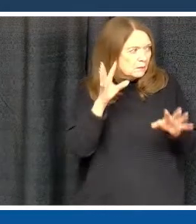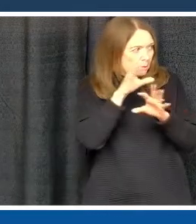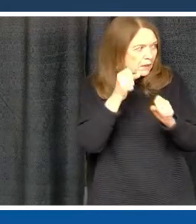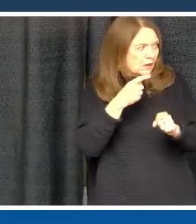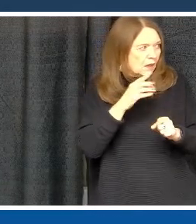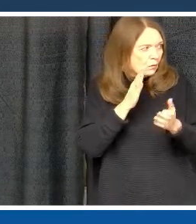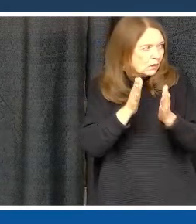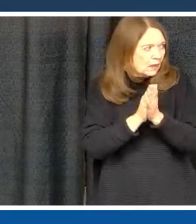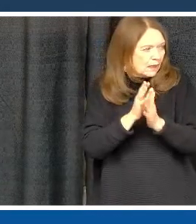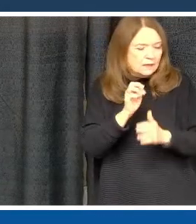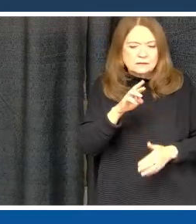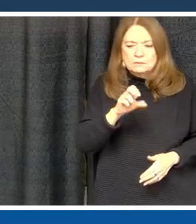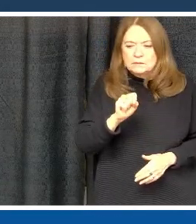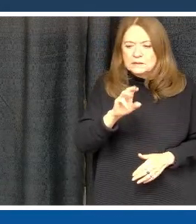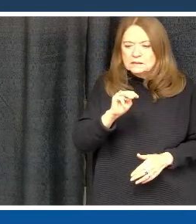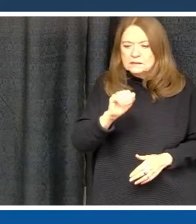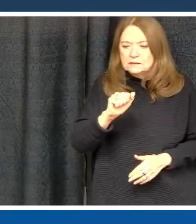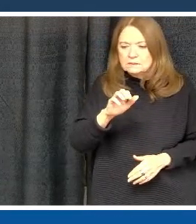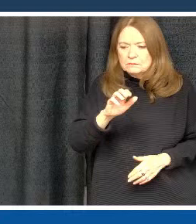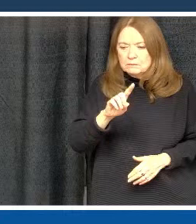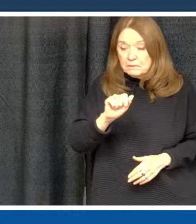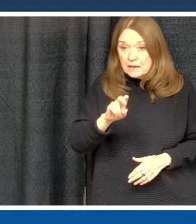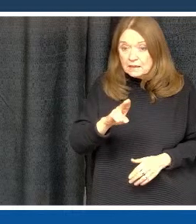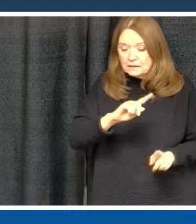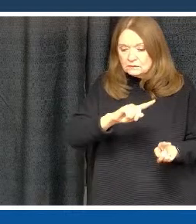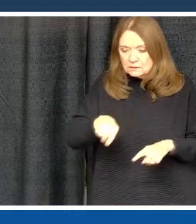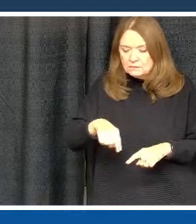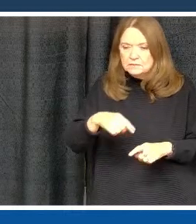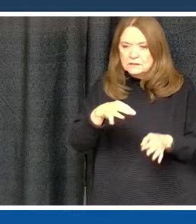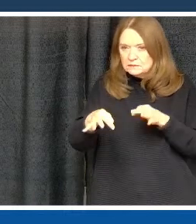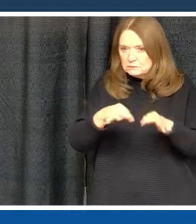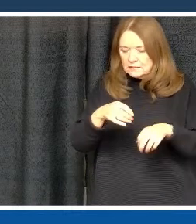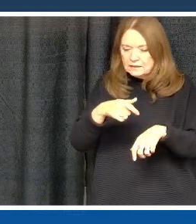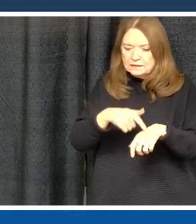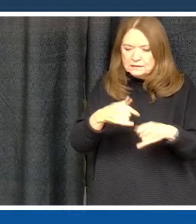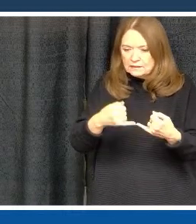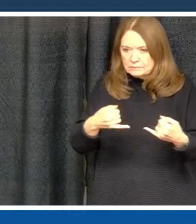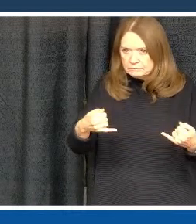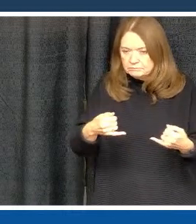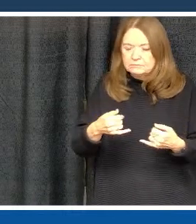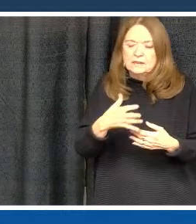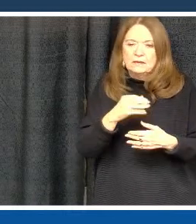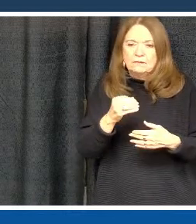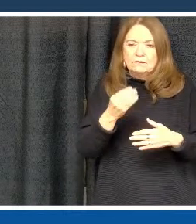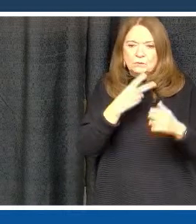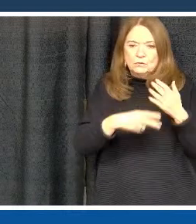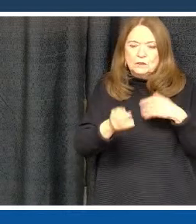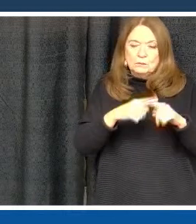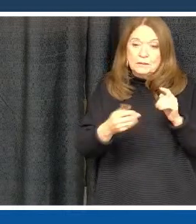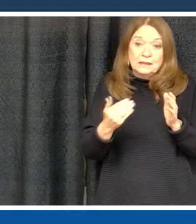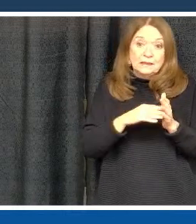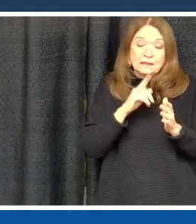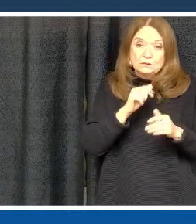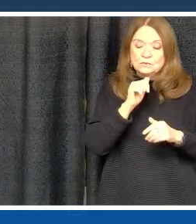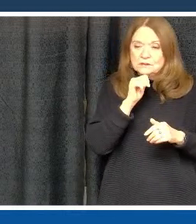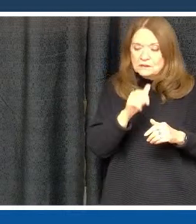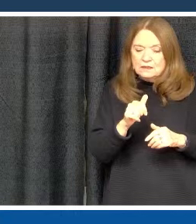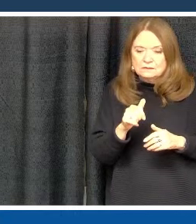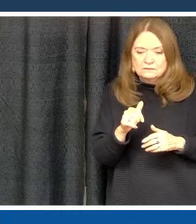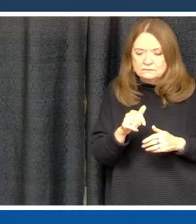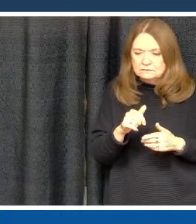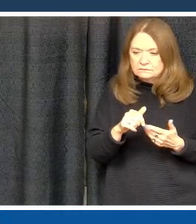Ms. Matta to come forward Thank you, and sir. work on the timeline and the projections. But again, it was not gone